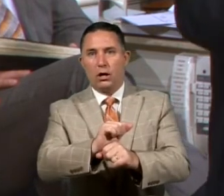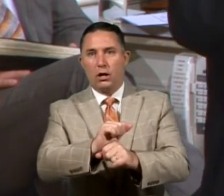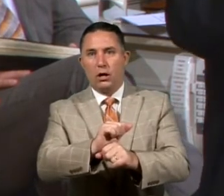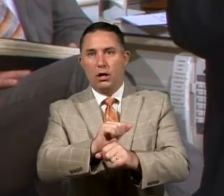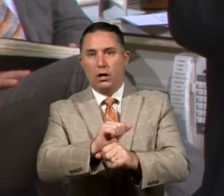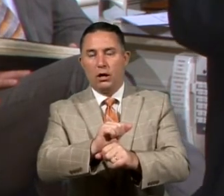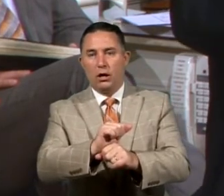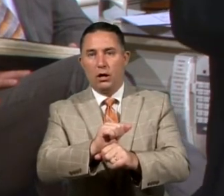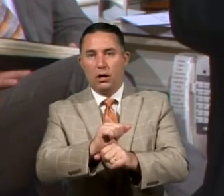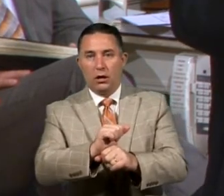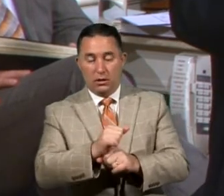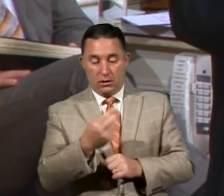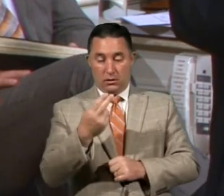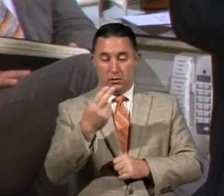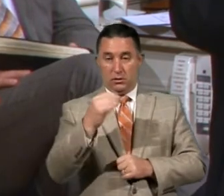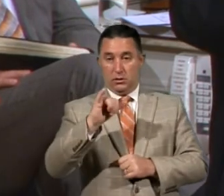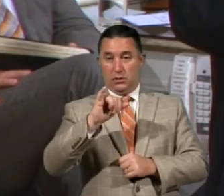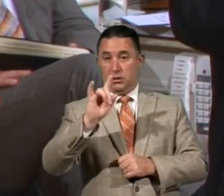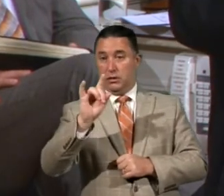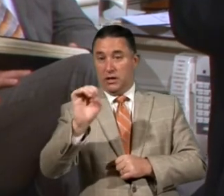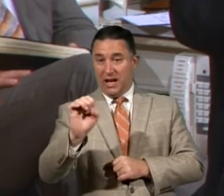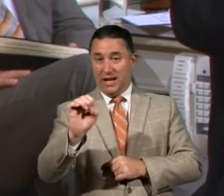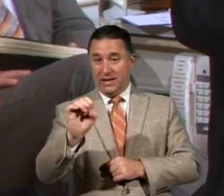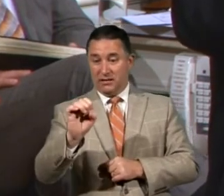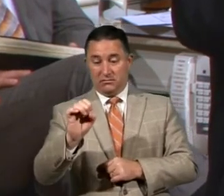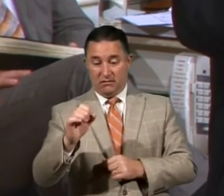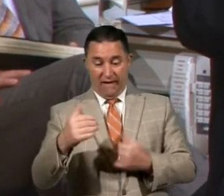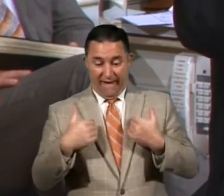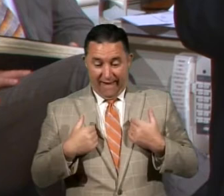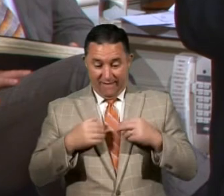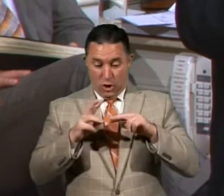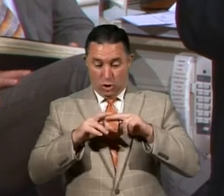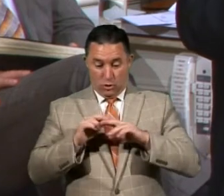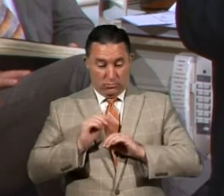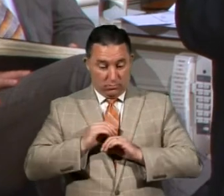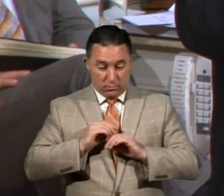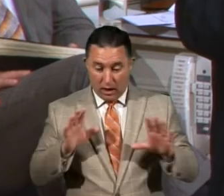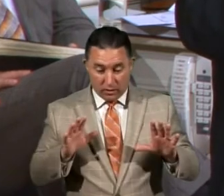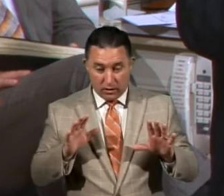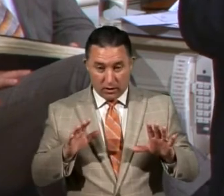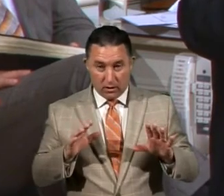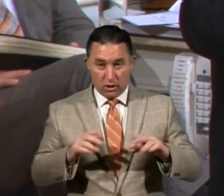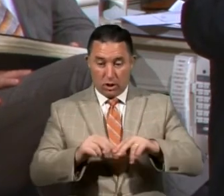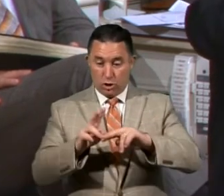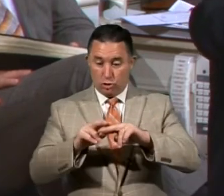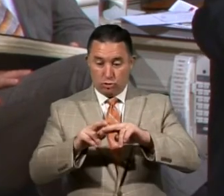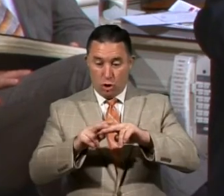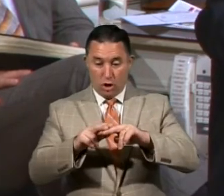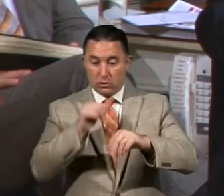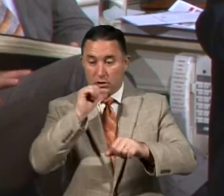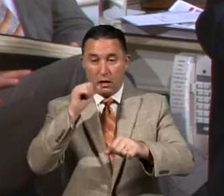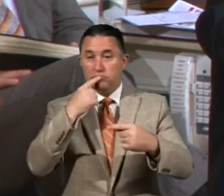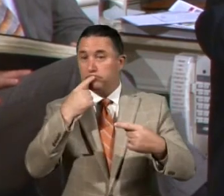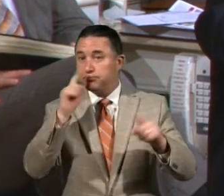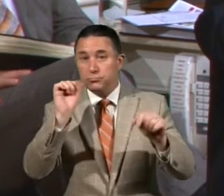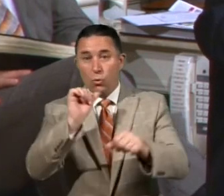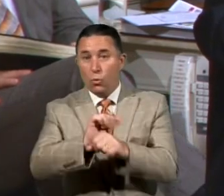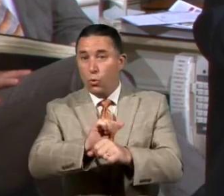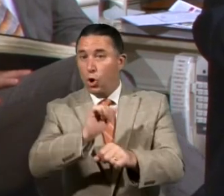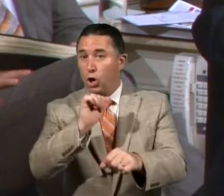And he said, when the hide doesn't get the salt, and the salt doesn't do its job,